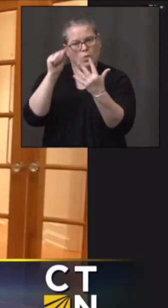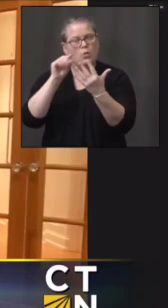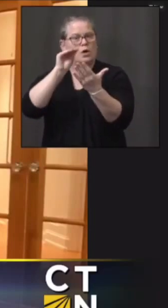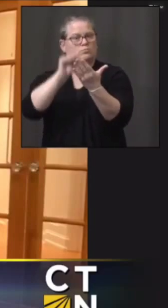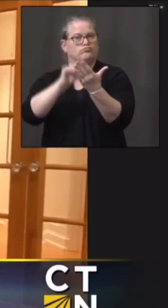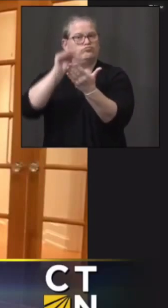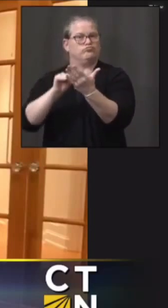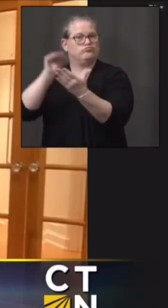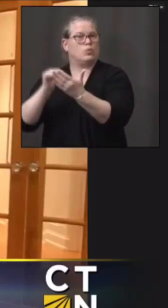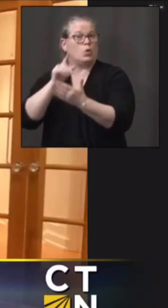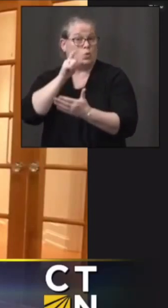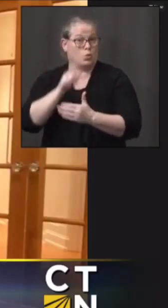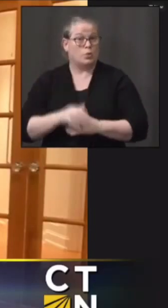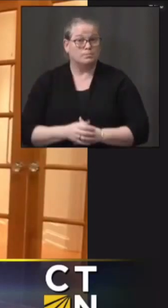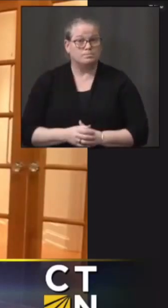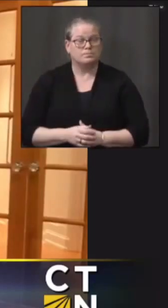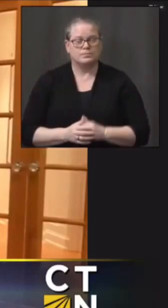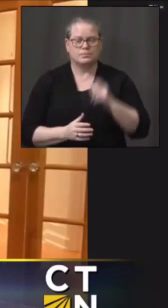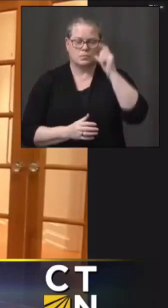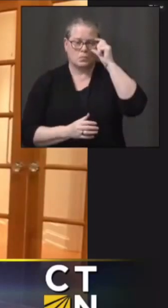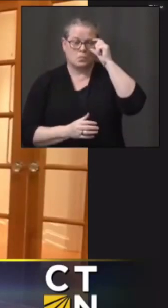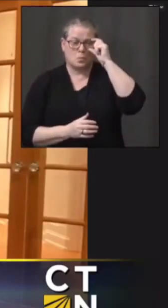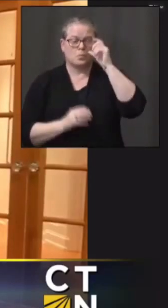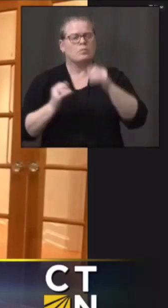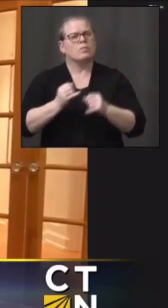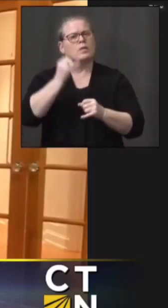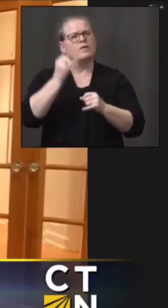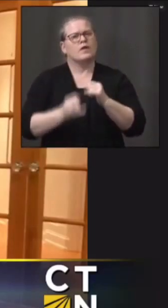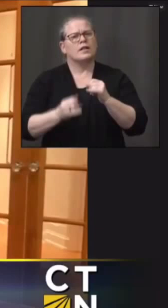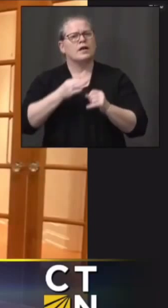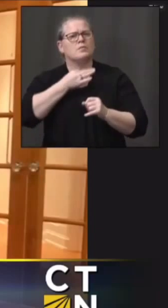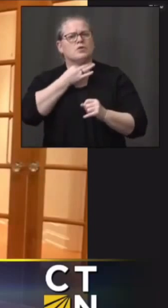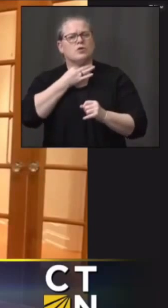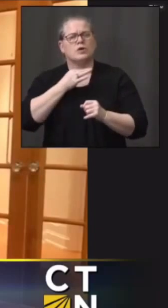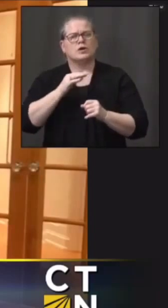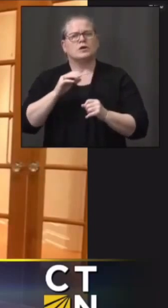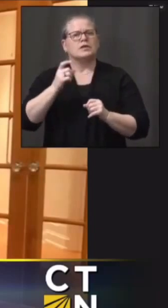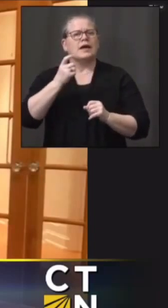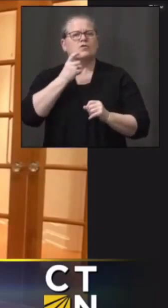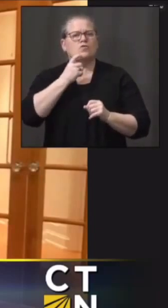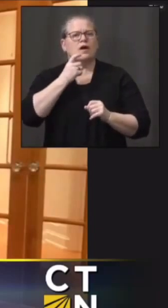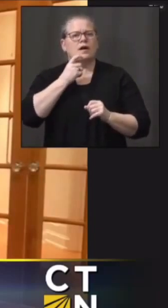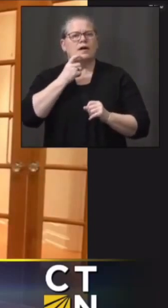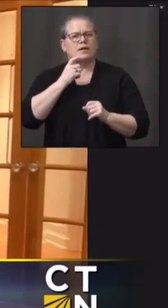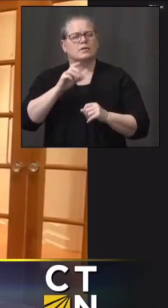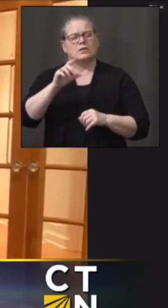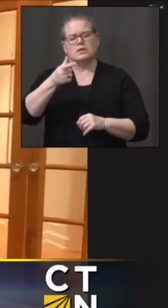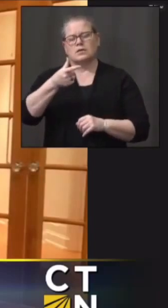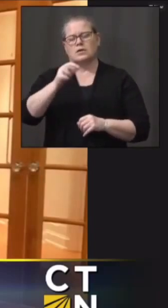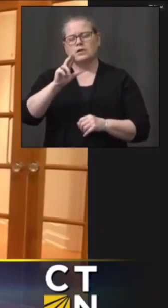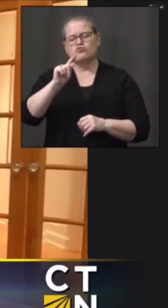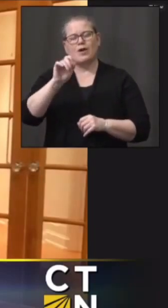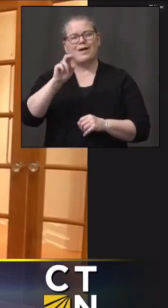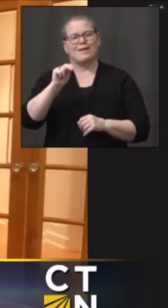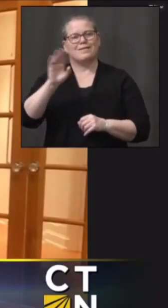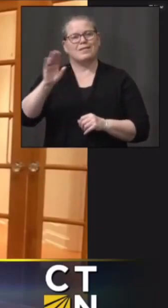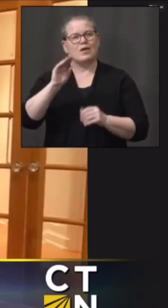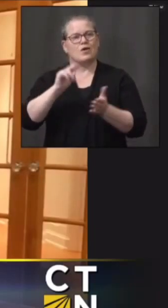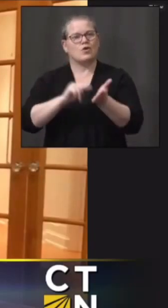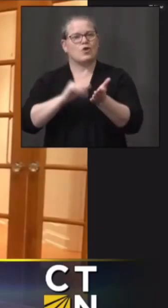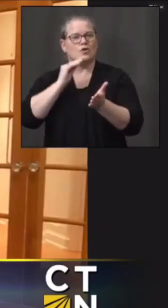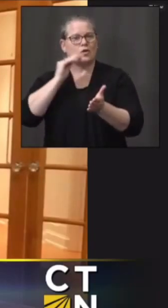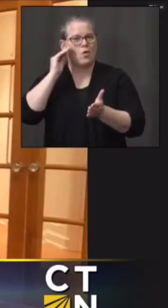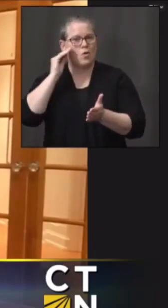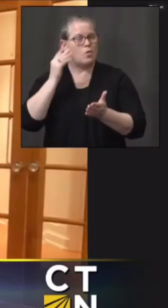And just finally, has there been any contact with the folks at Pfizer's facility in Groton? Do we know from the state perspective what, if